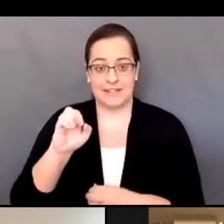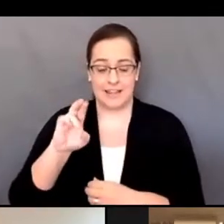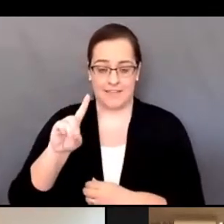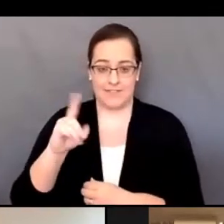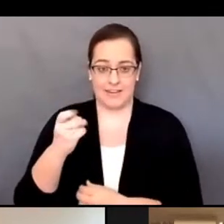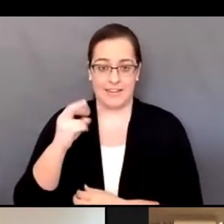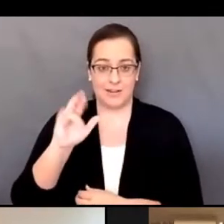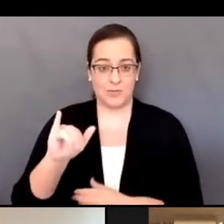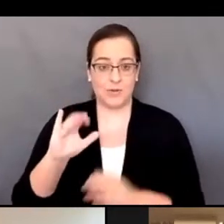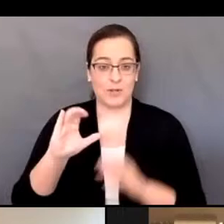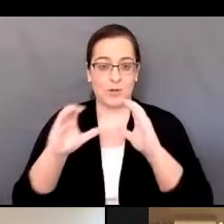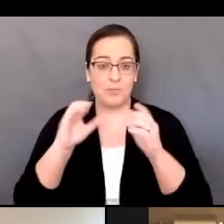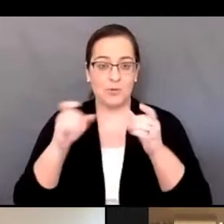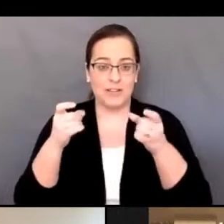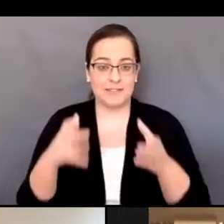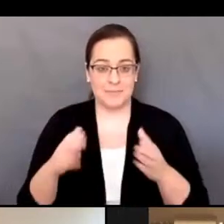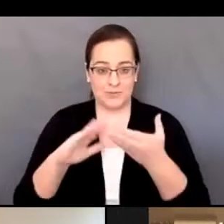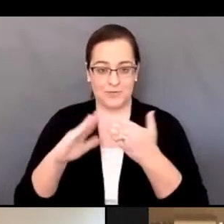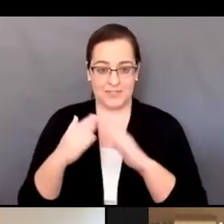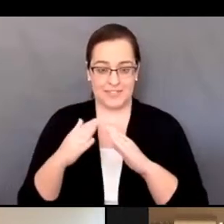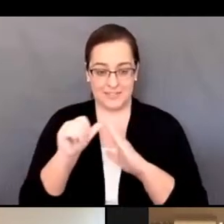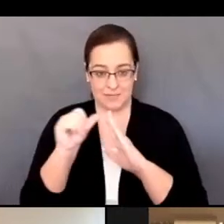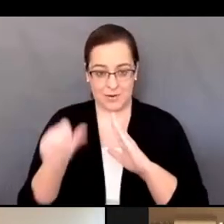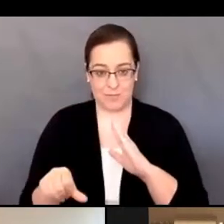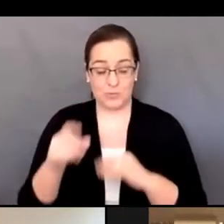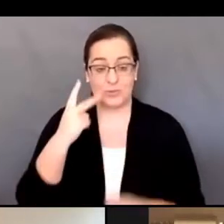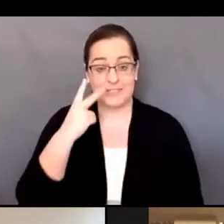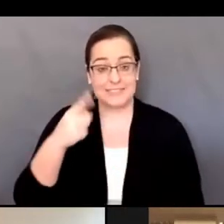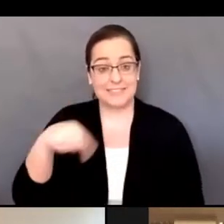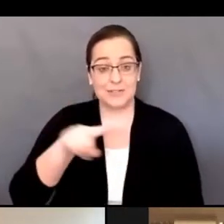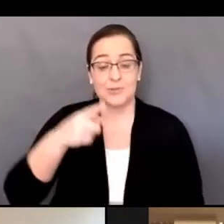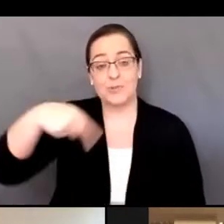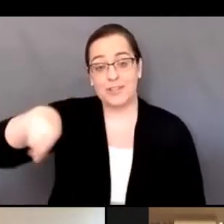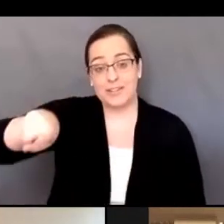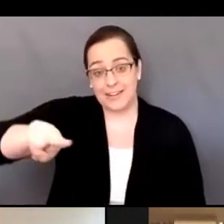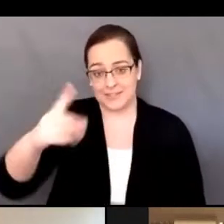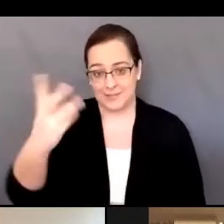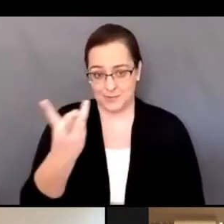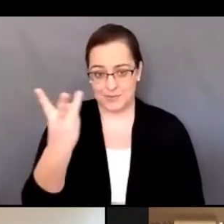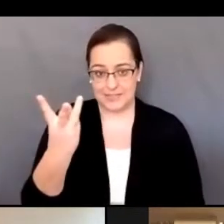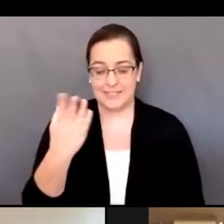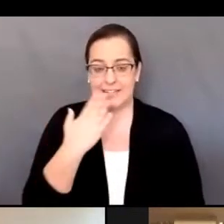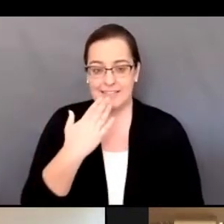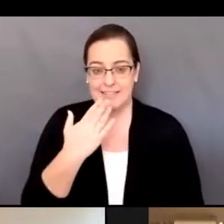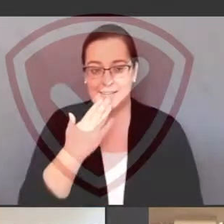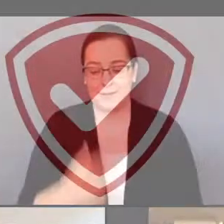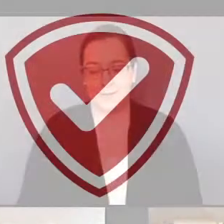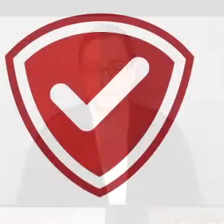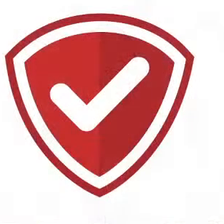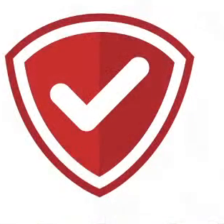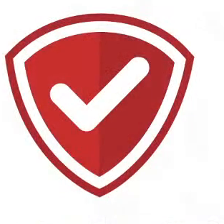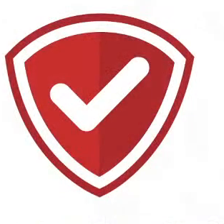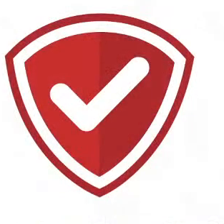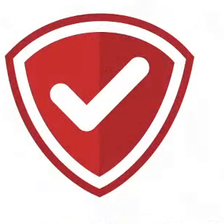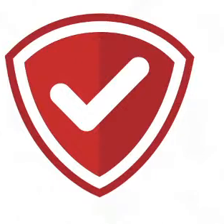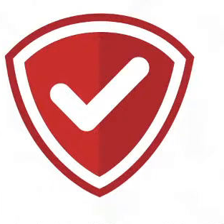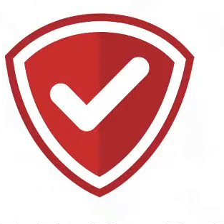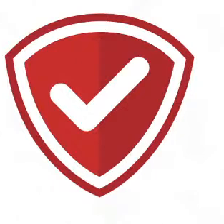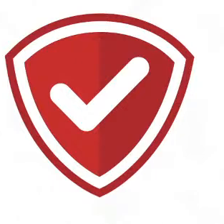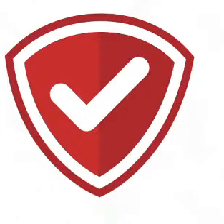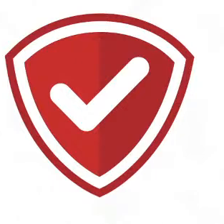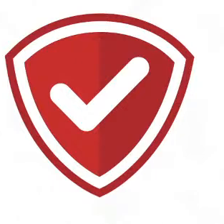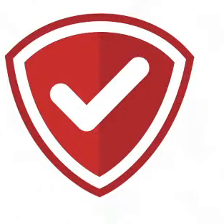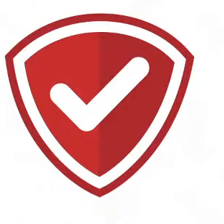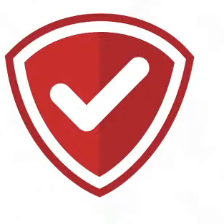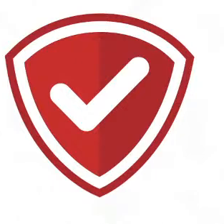the Communications Manager for City of Amarillo. We will see everybody next Wednesday. Thank you. Thank you. Thank you.